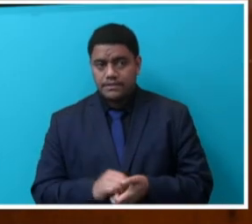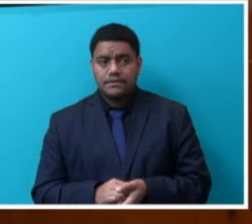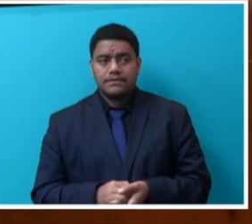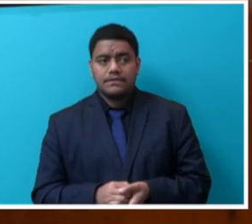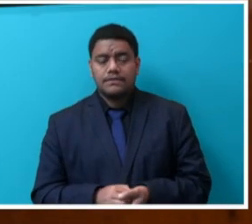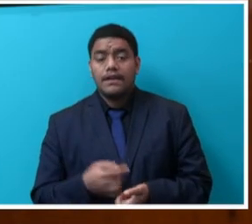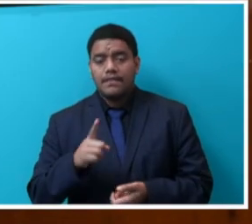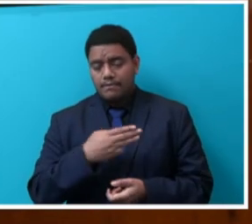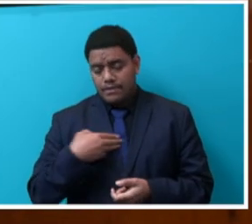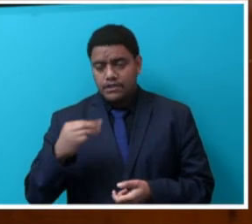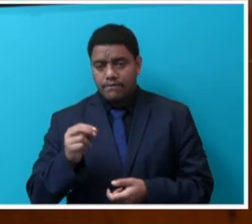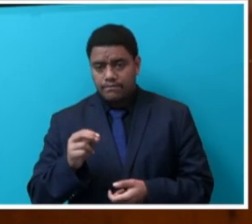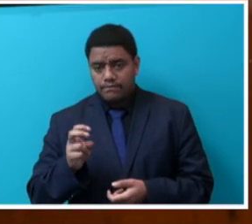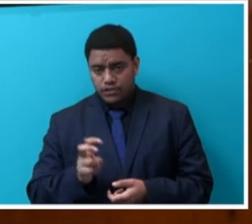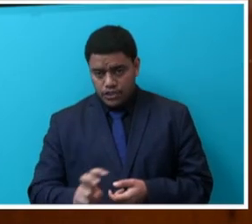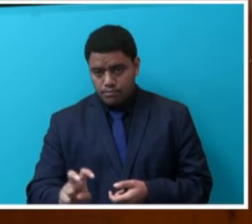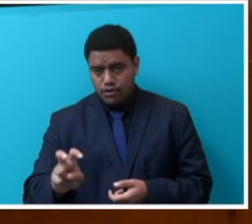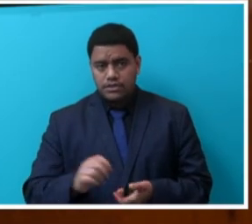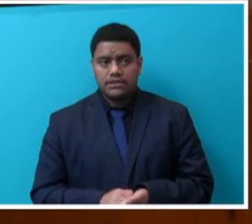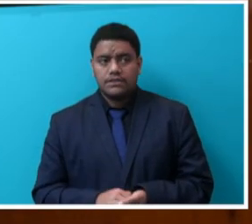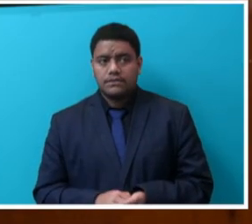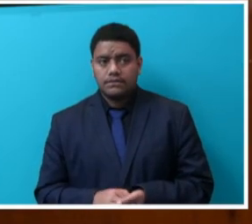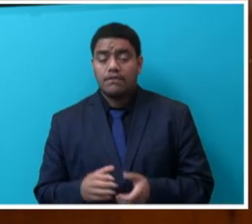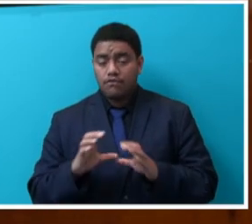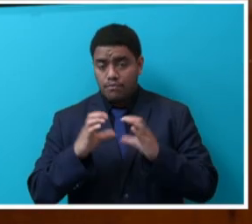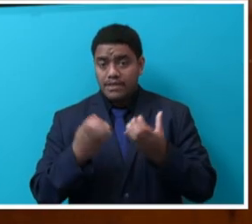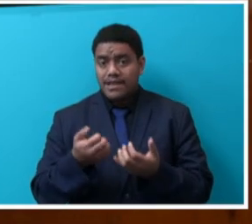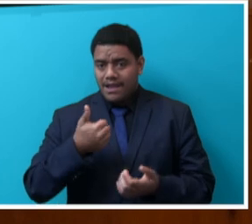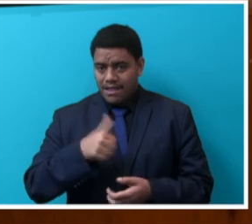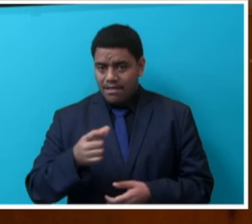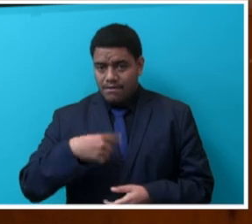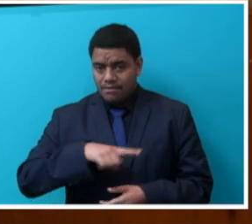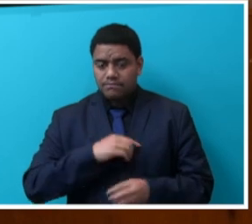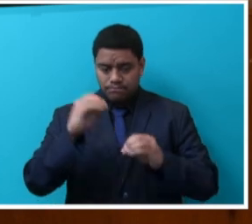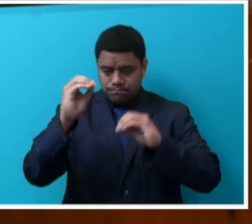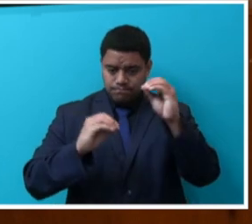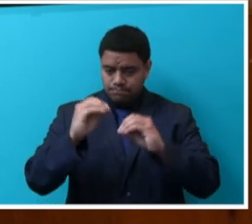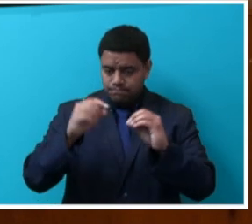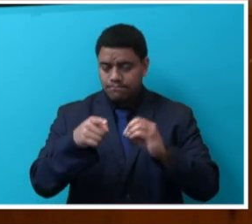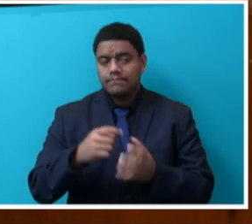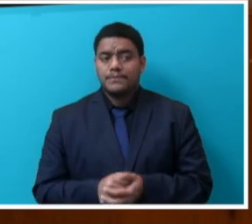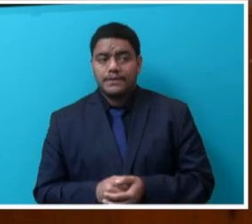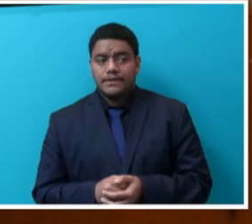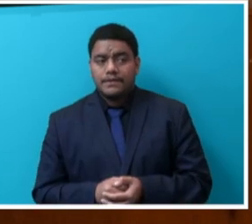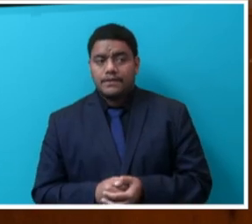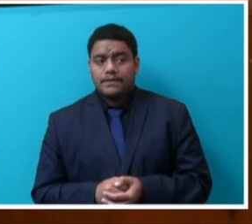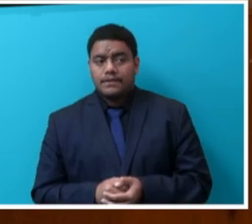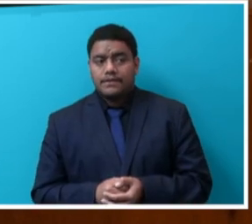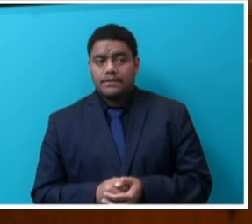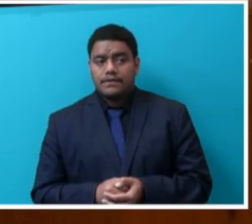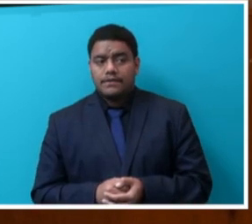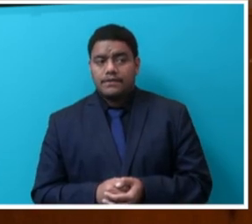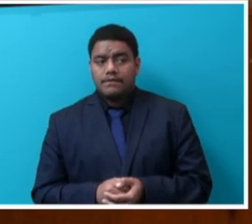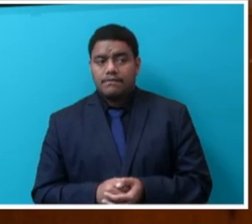Transport. That committee has allowed us to closely monitor the rollout, respond promptly